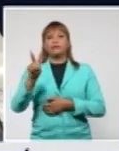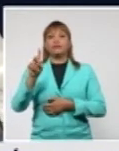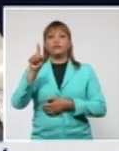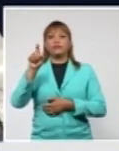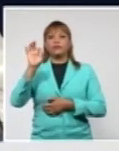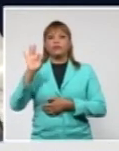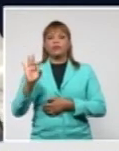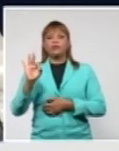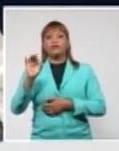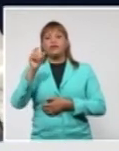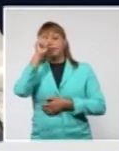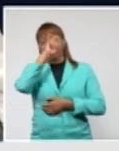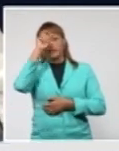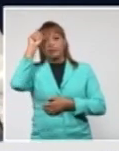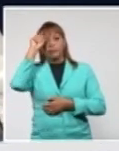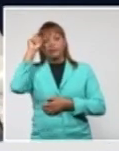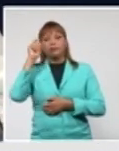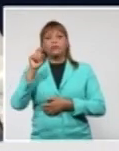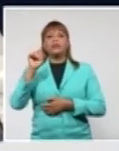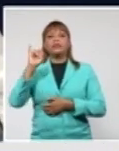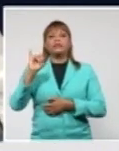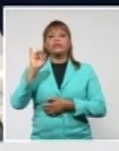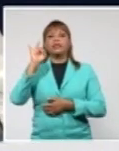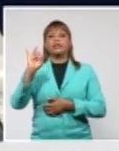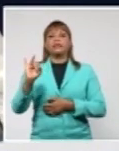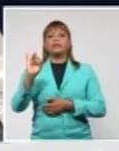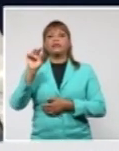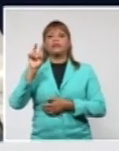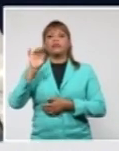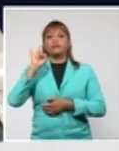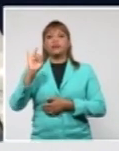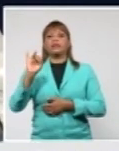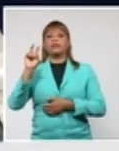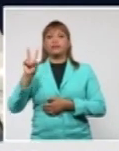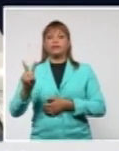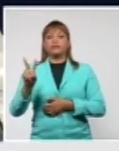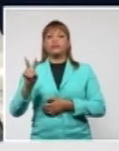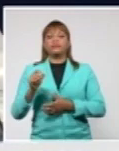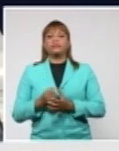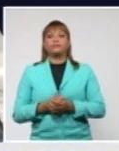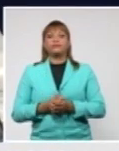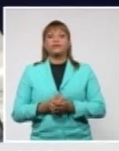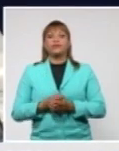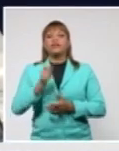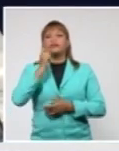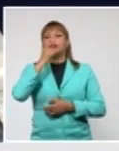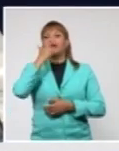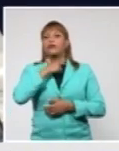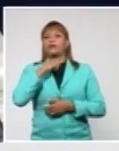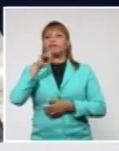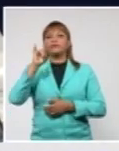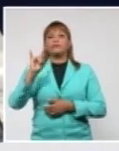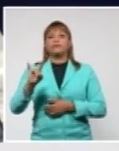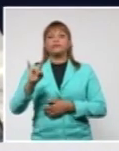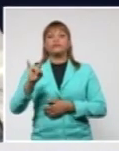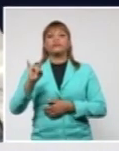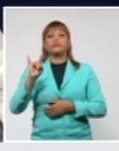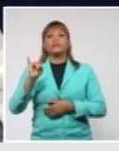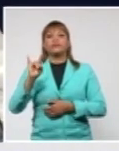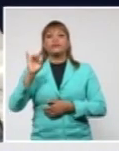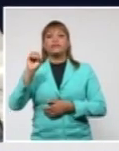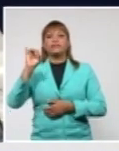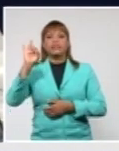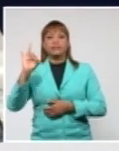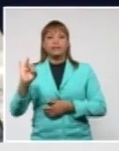de Ávila, 630, Camagüey, 110, Las Tunas, 86, and so on and